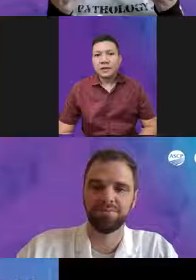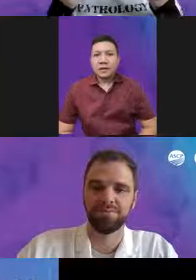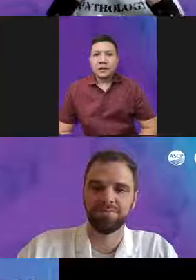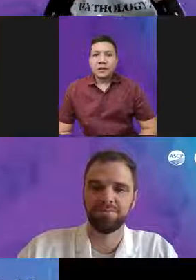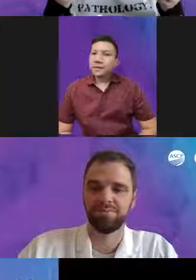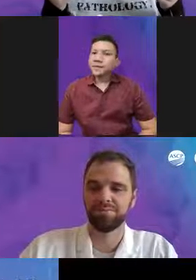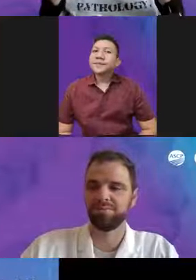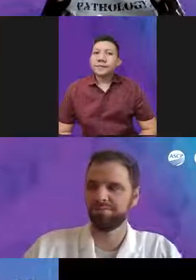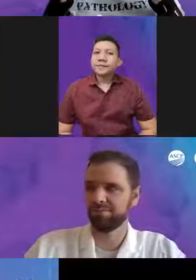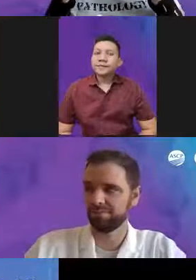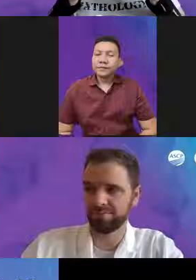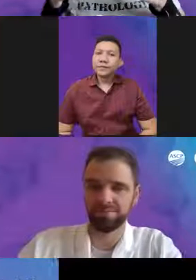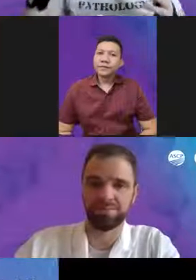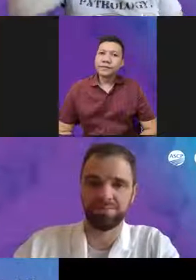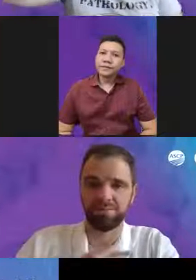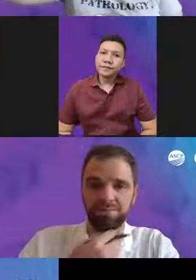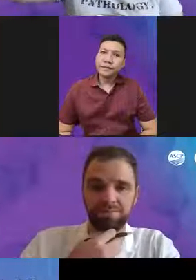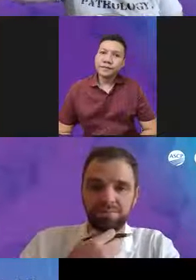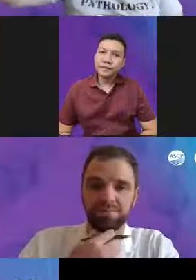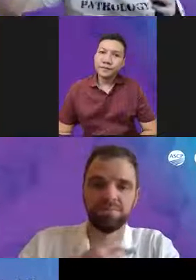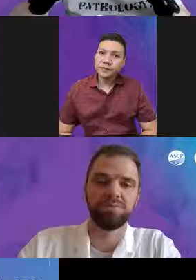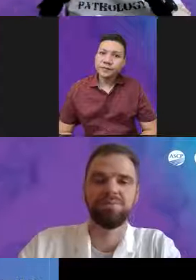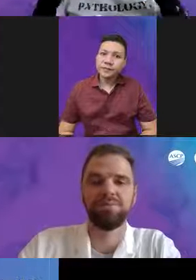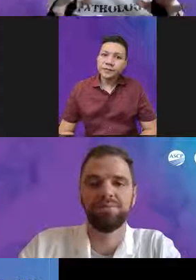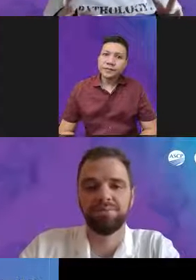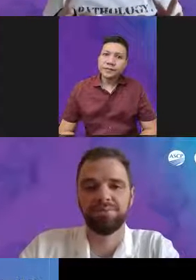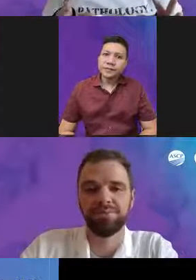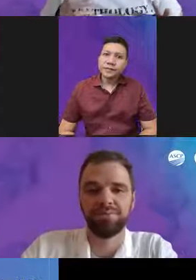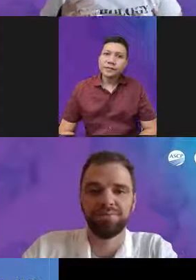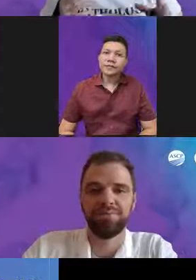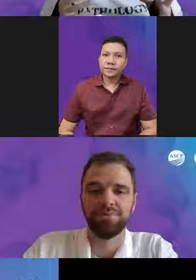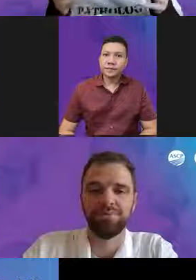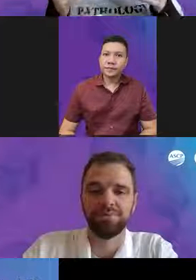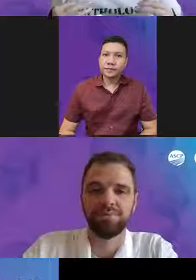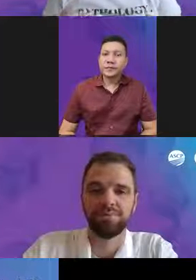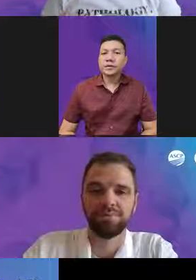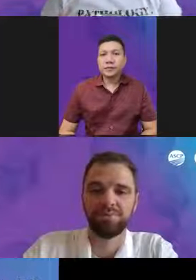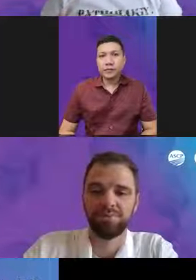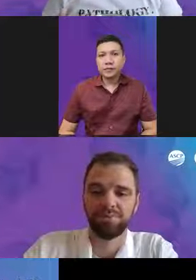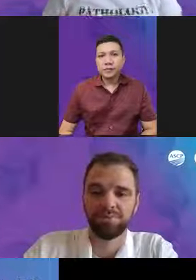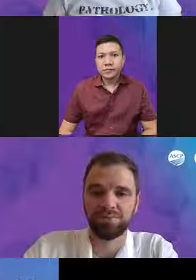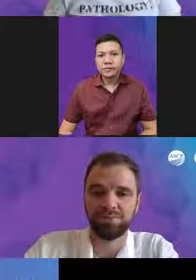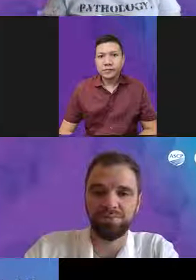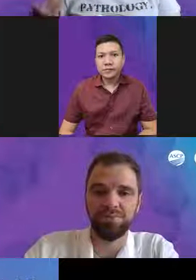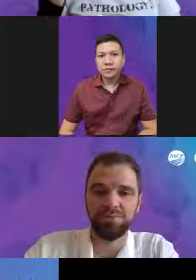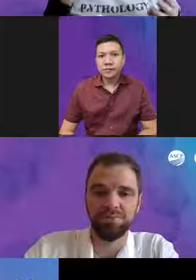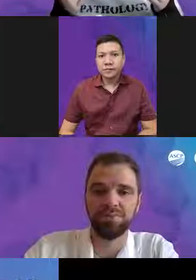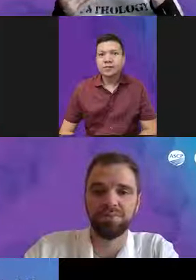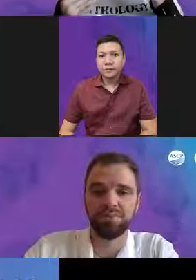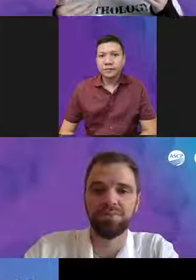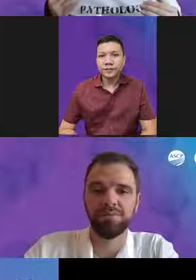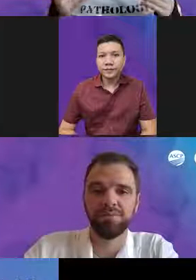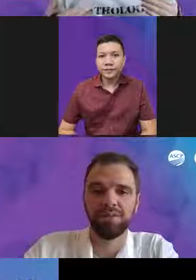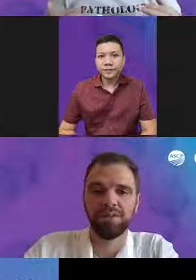or are losing the little organelles that are inside of their cytoplasm